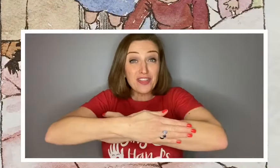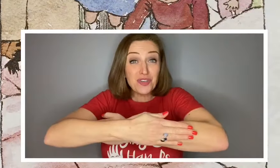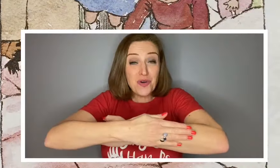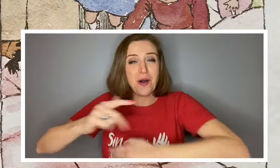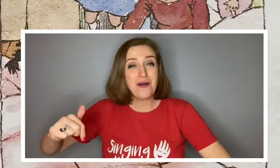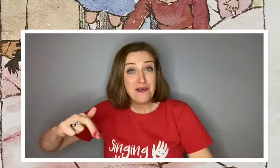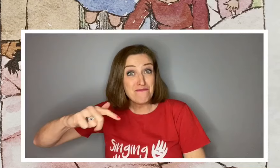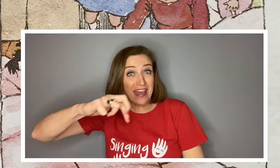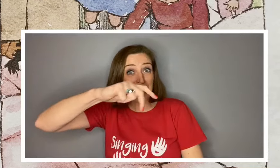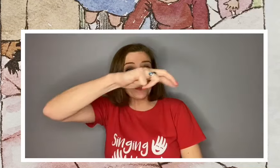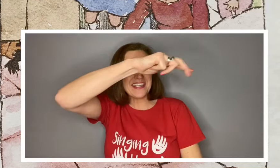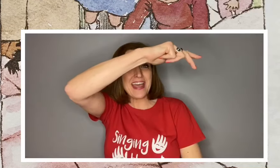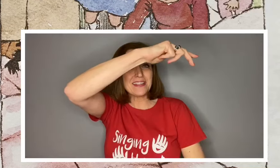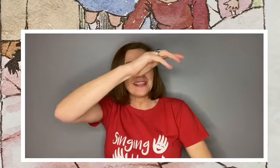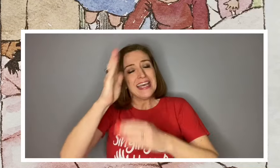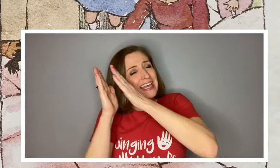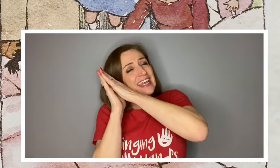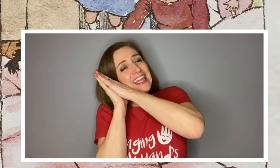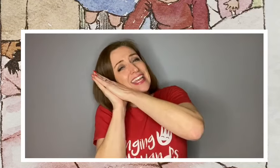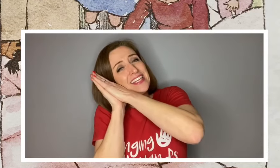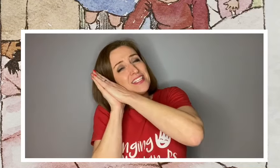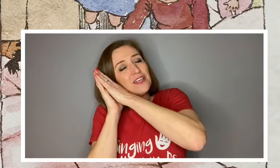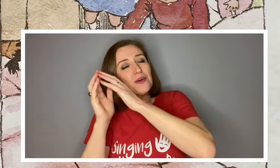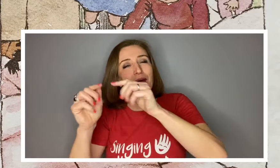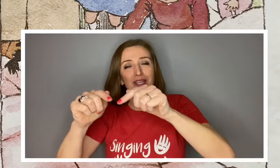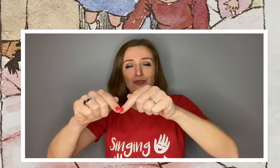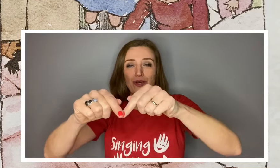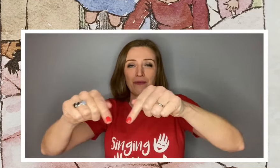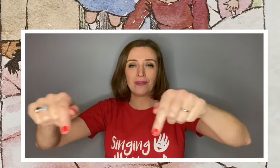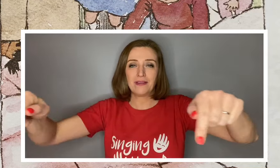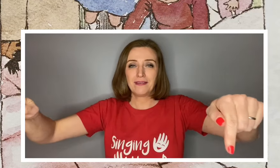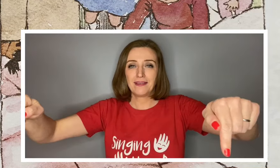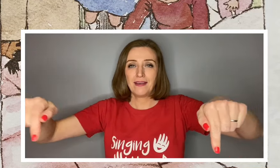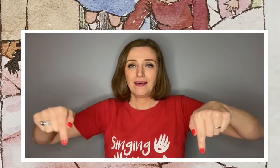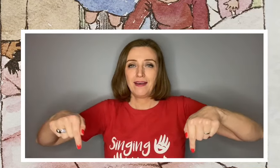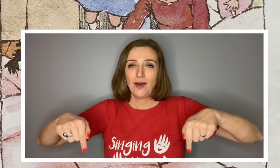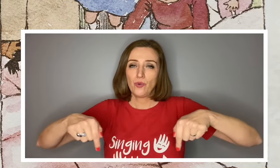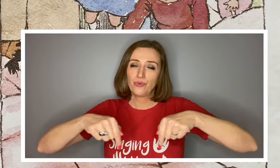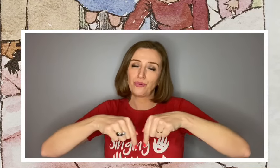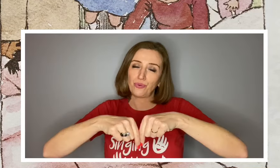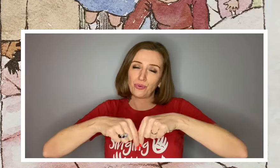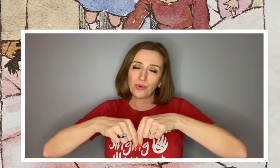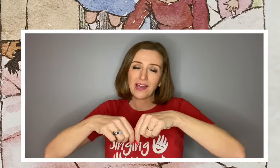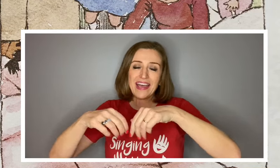Shut the door. Back upstairs. Into the bedroom.